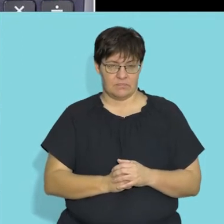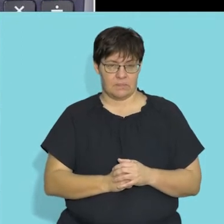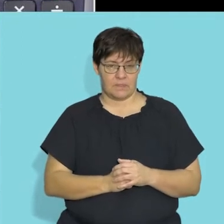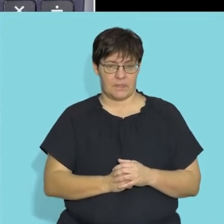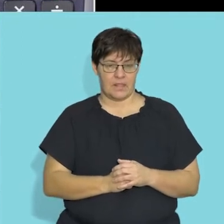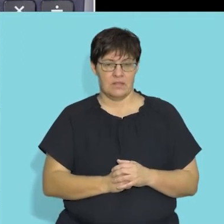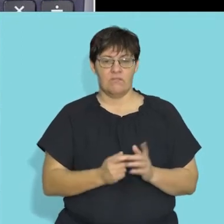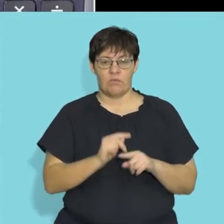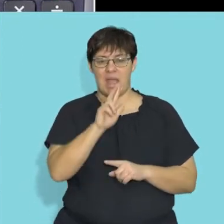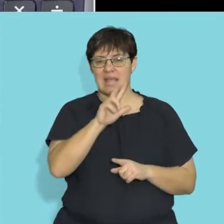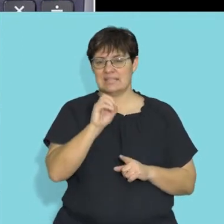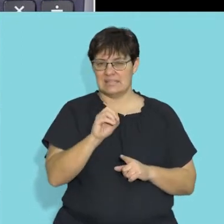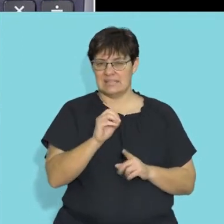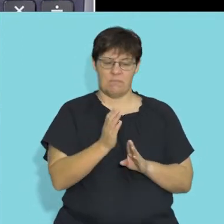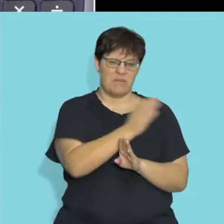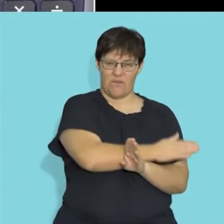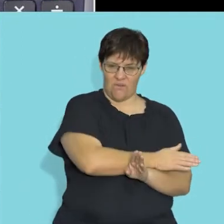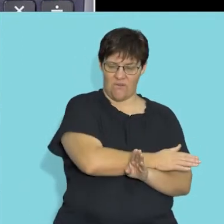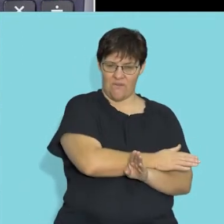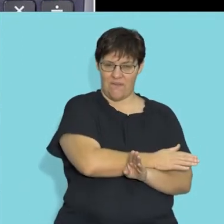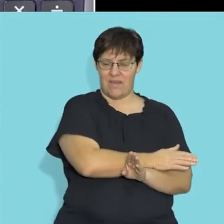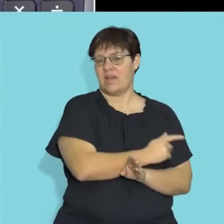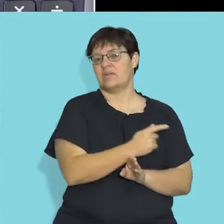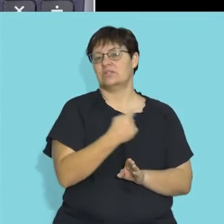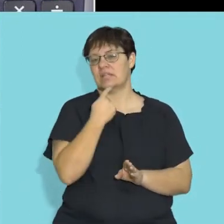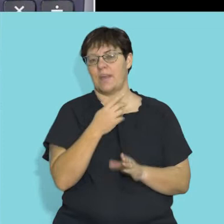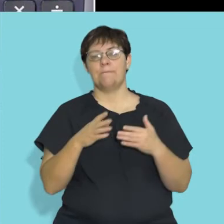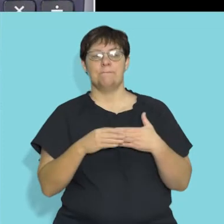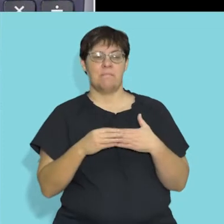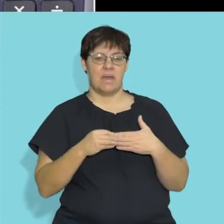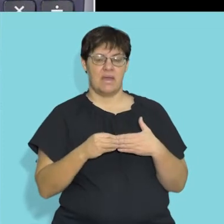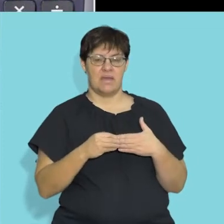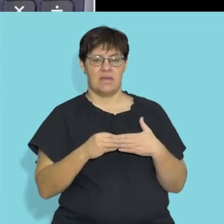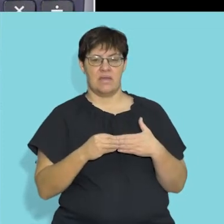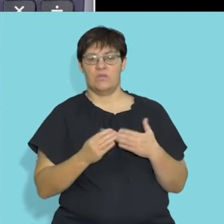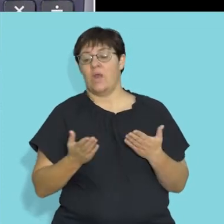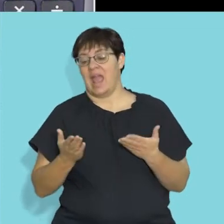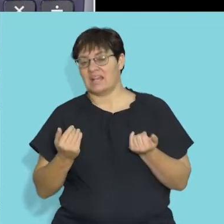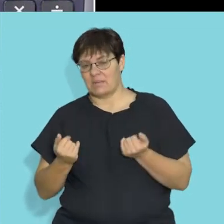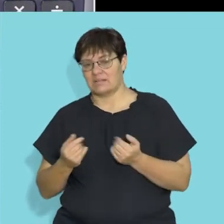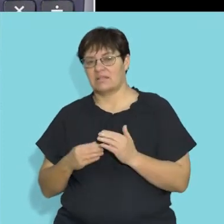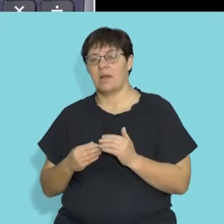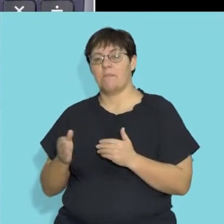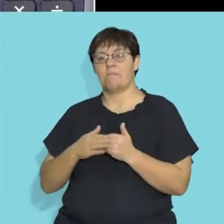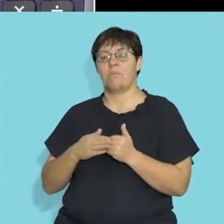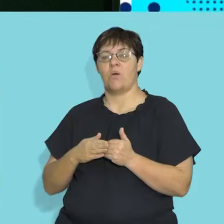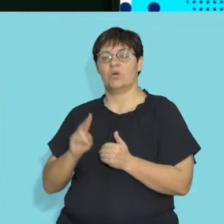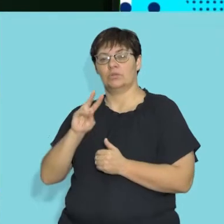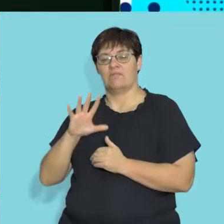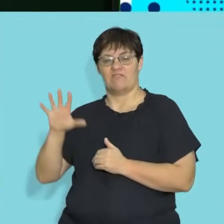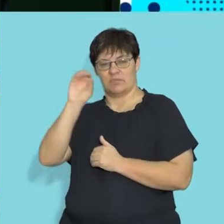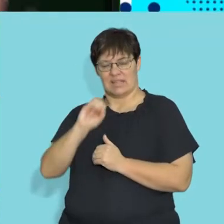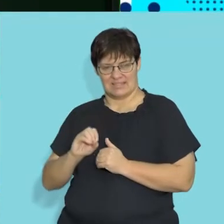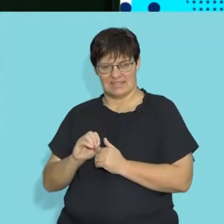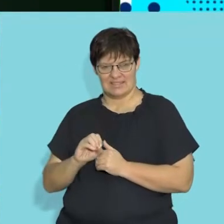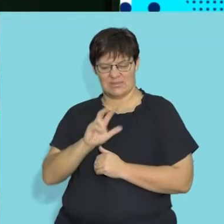remember we had a total number of 80 members from the previous part of the question. Remember we said we had members and then there's an